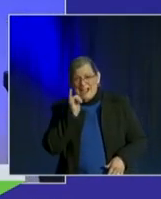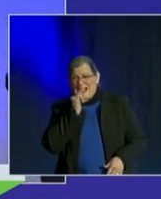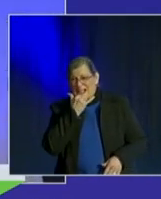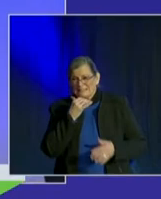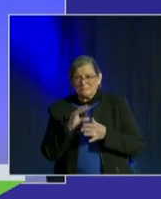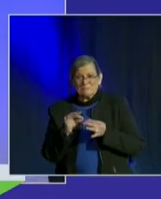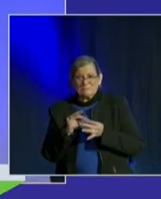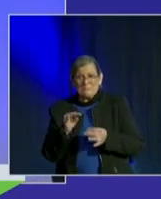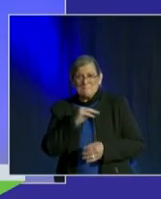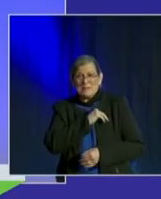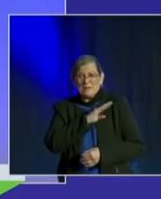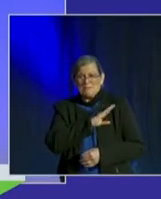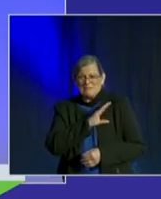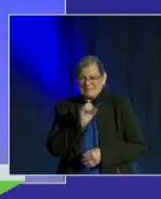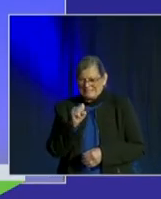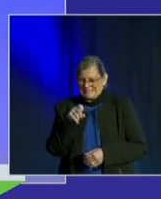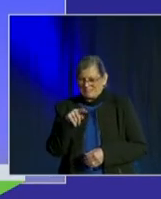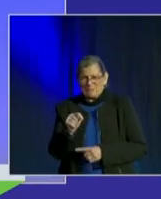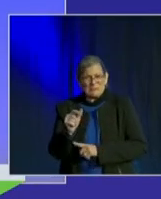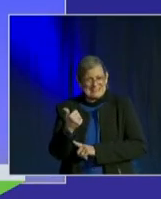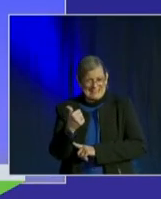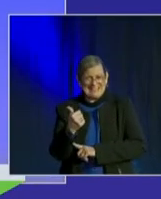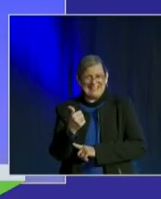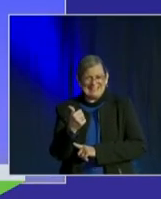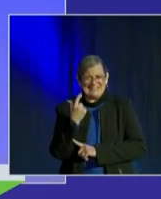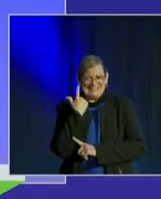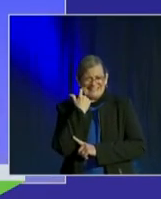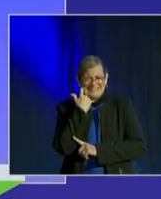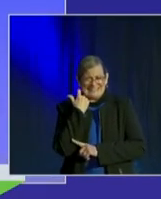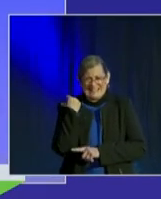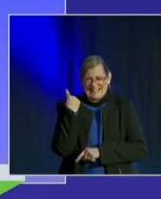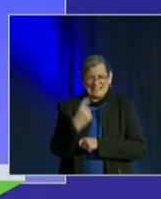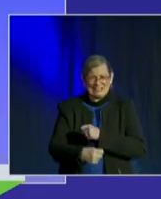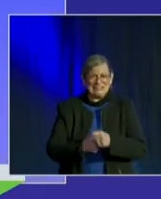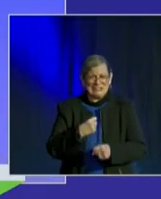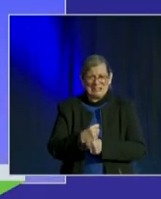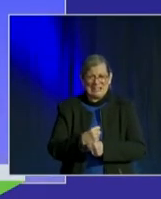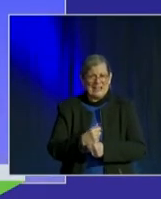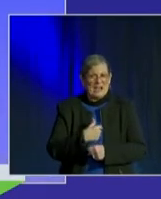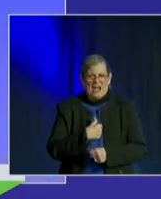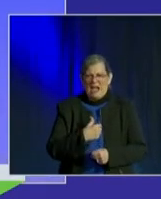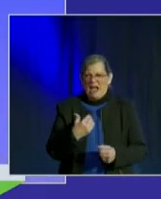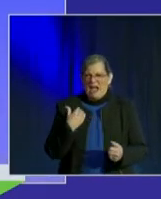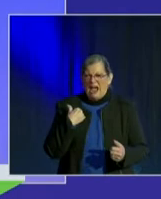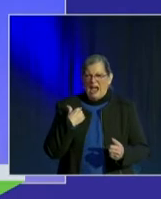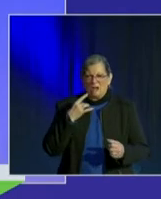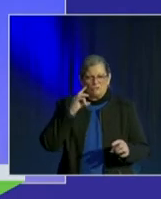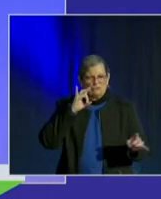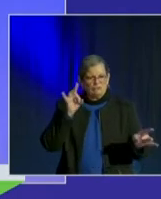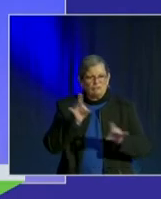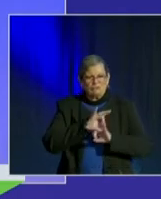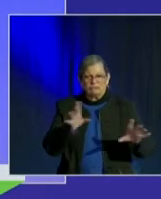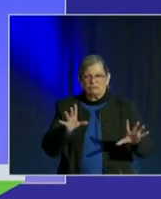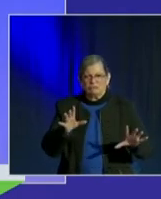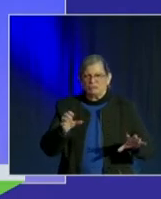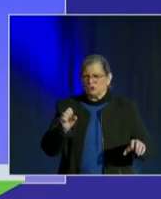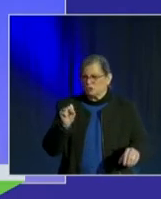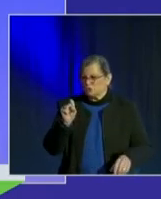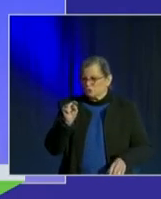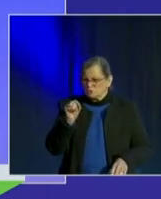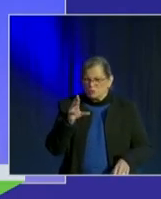on September 10th of 2020 when we had a storm of the century. The type